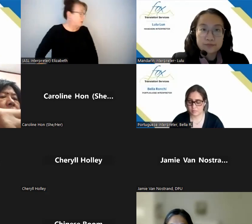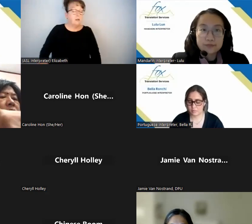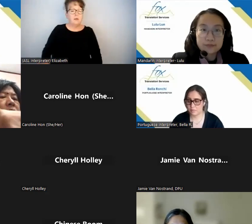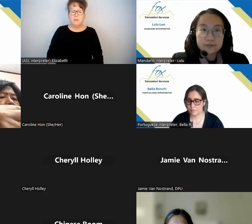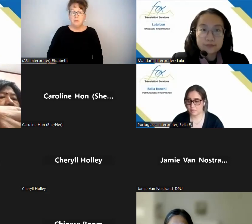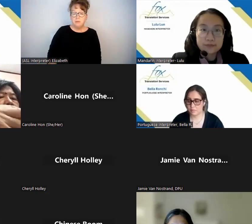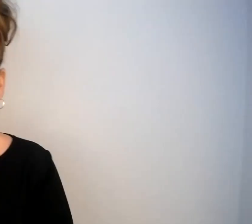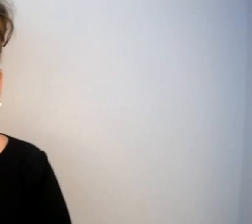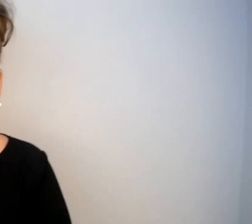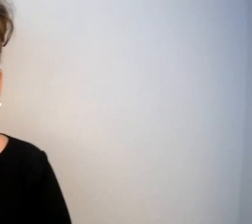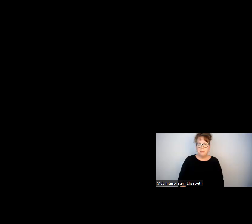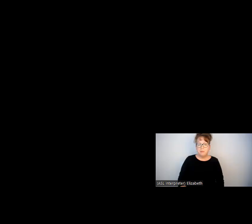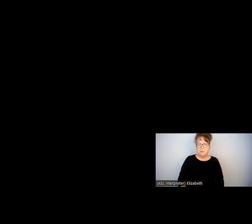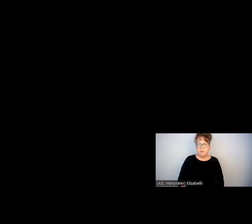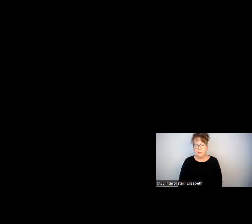we go.